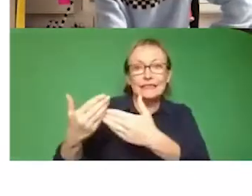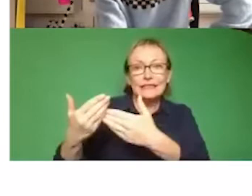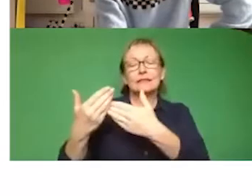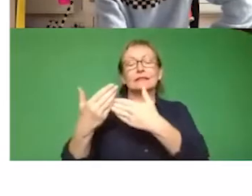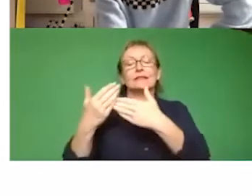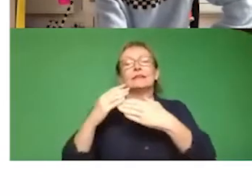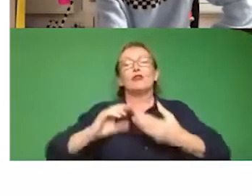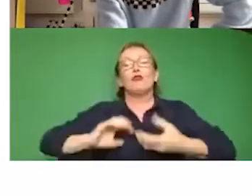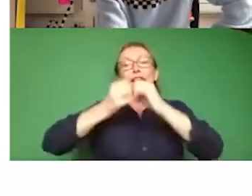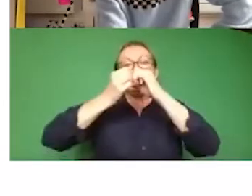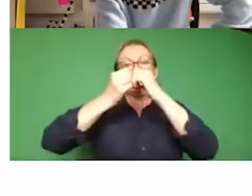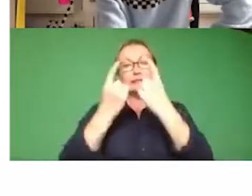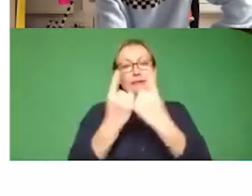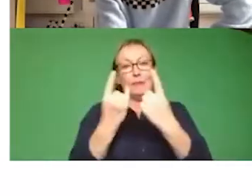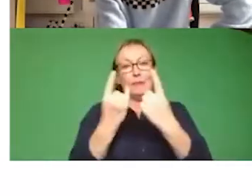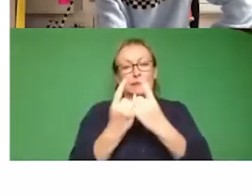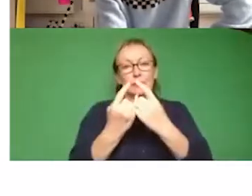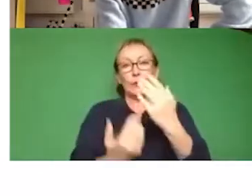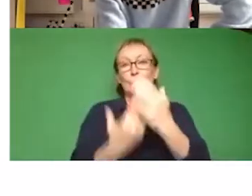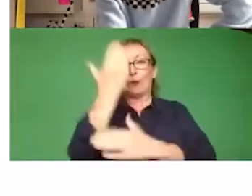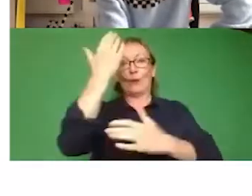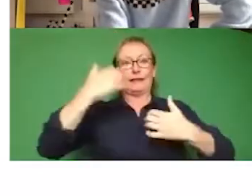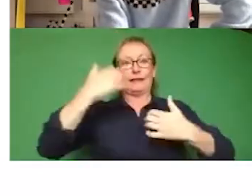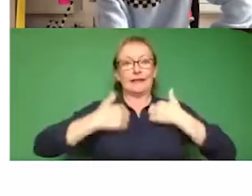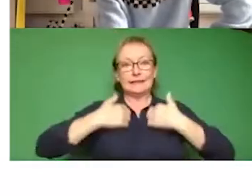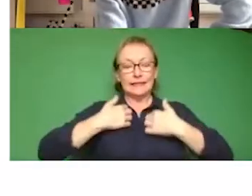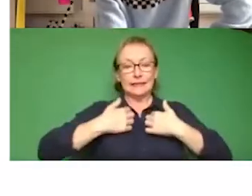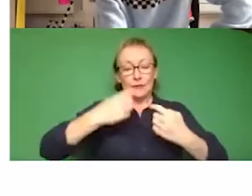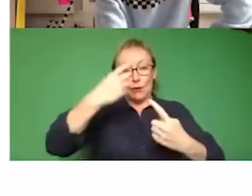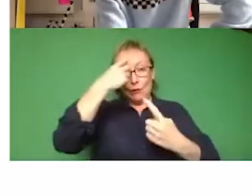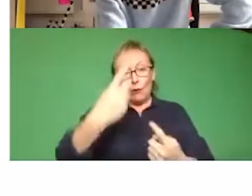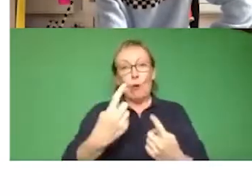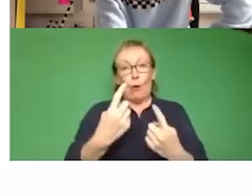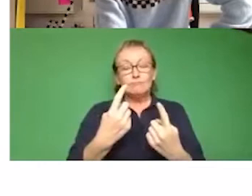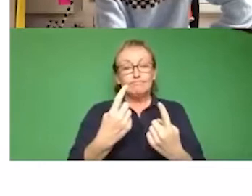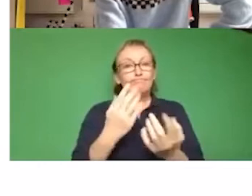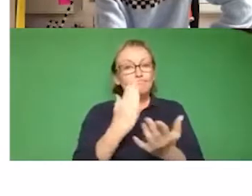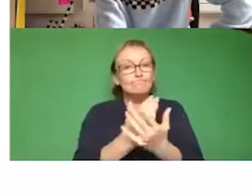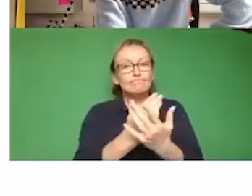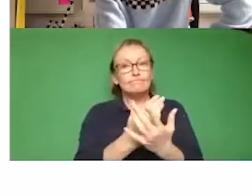recreating them into something really new and exciting. I thought that was just something that I, as a, you know,